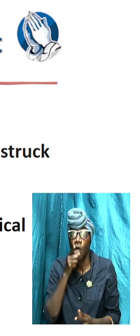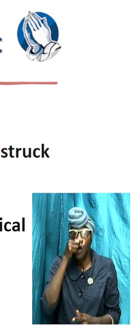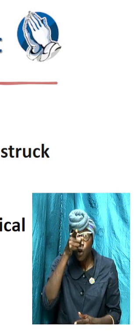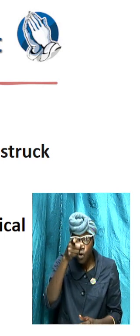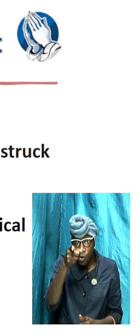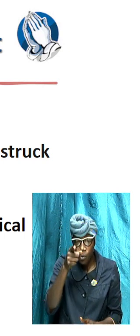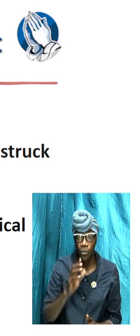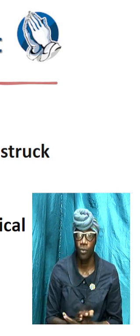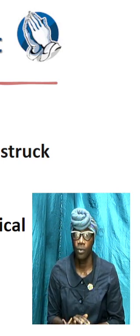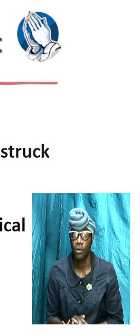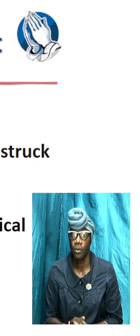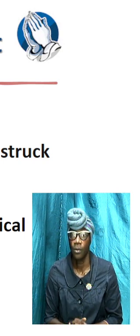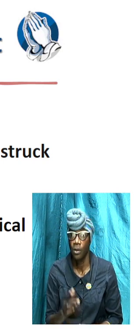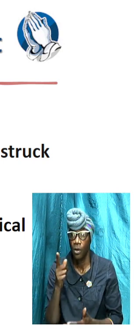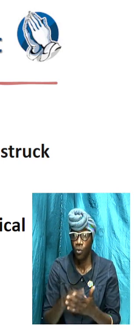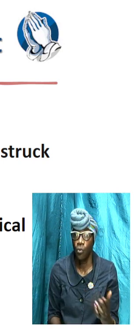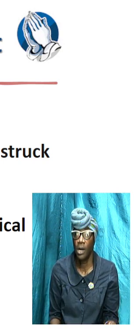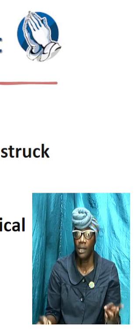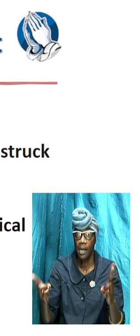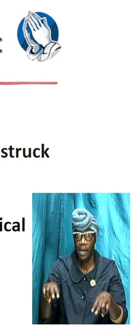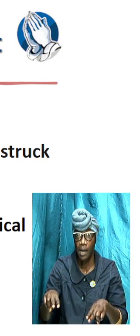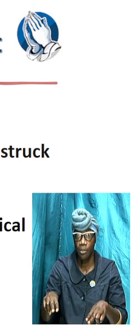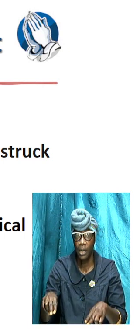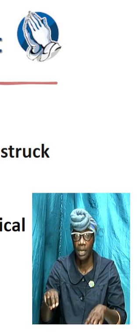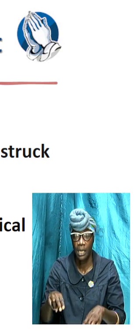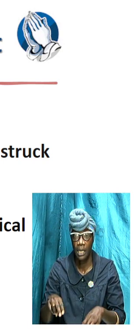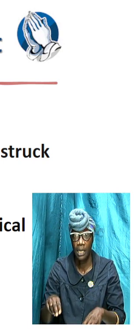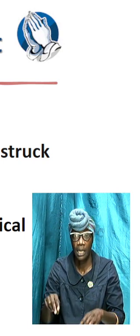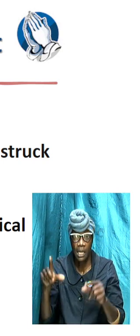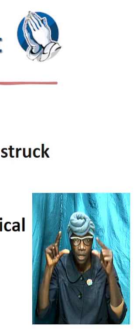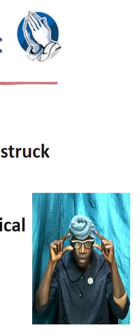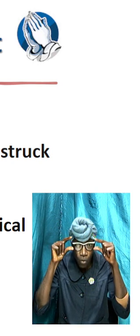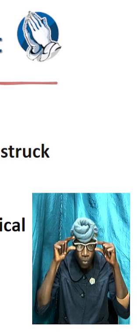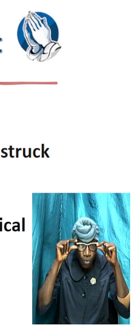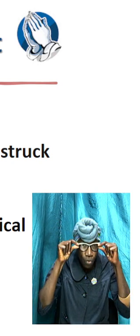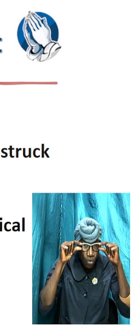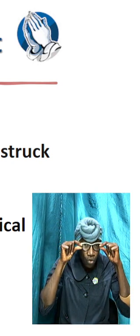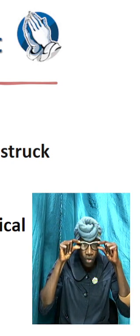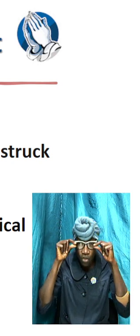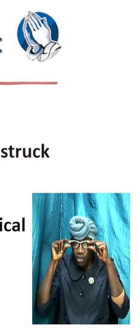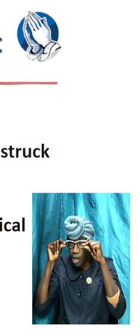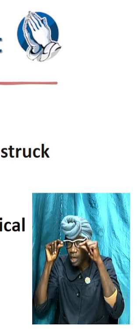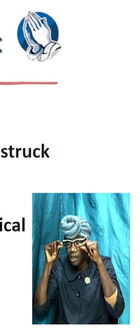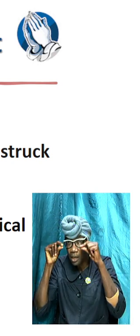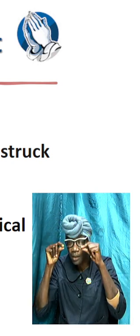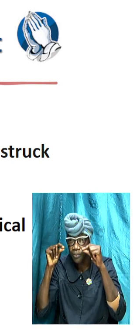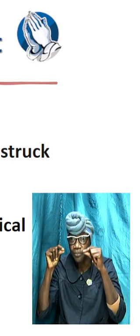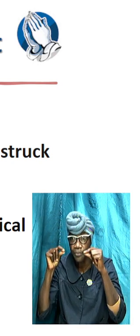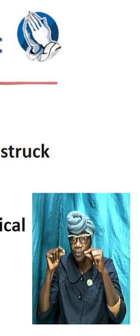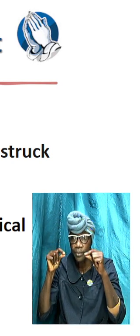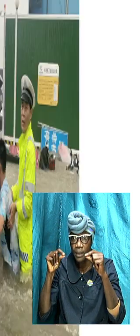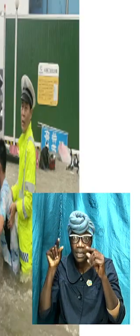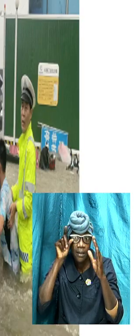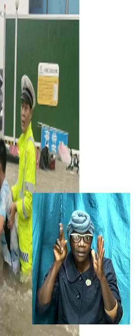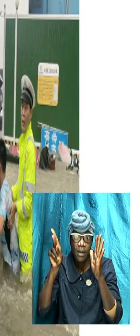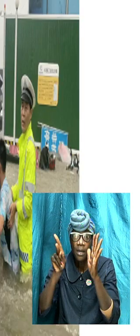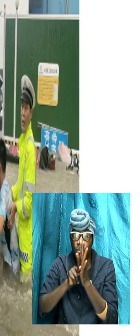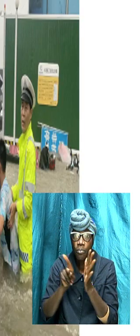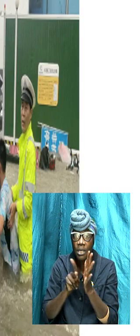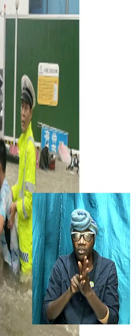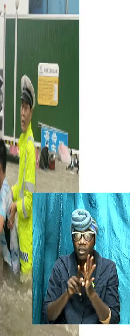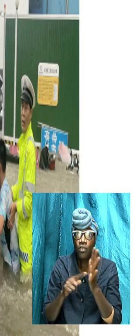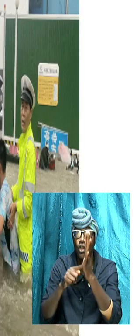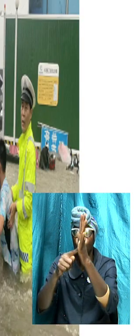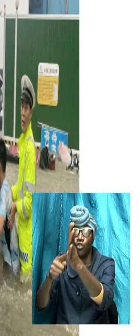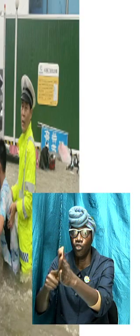example of what is taking place over there in China. Amen. And these are pictures that came out of